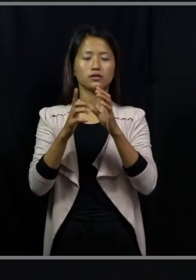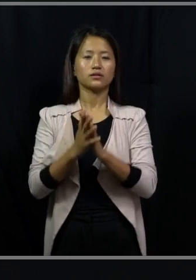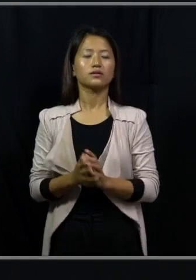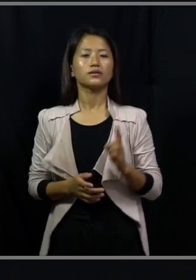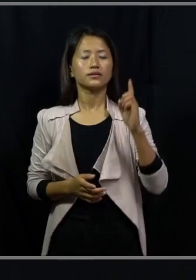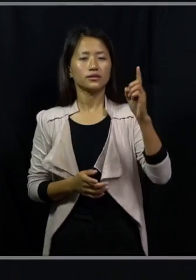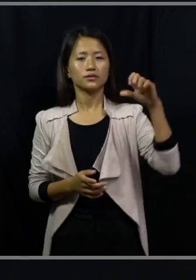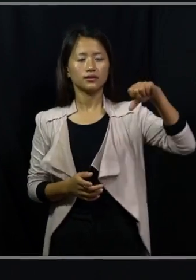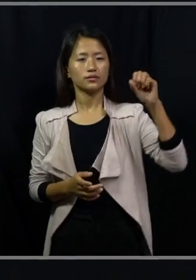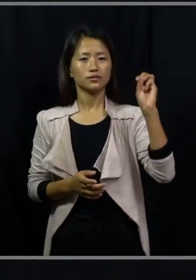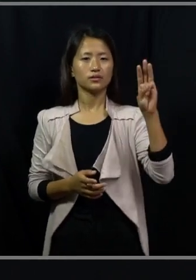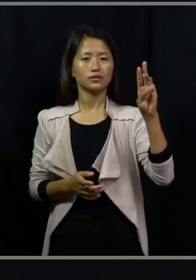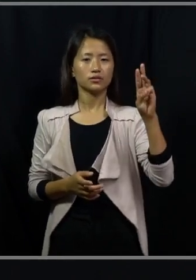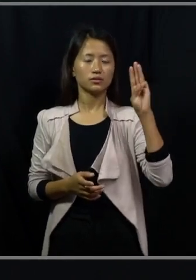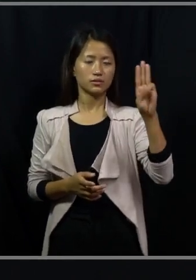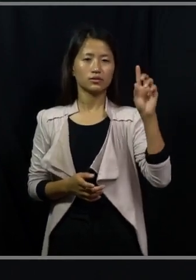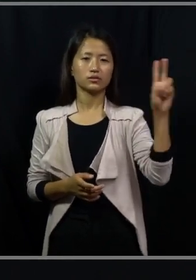to